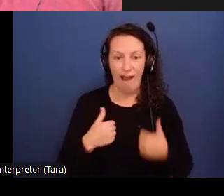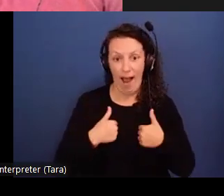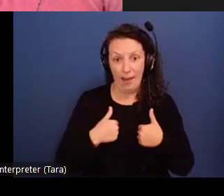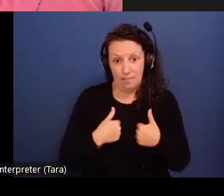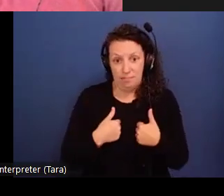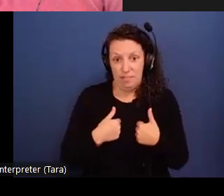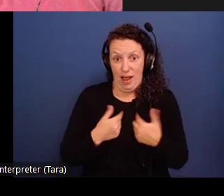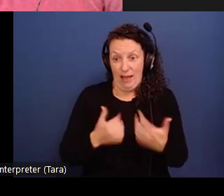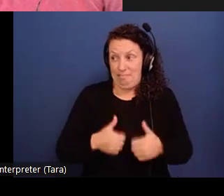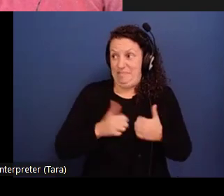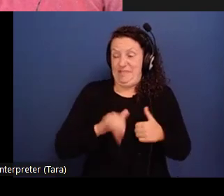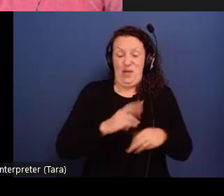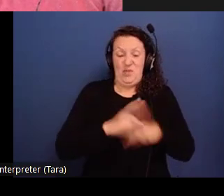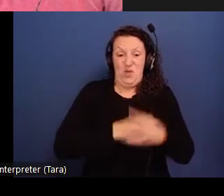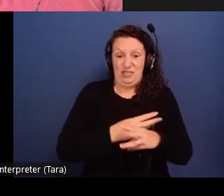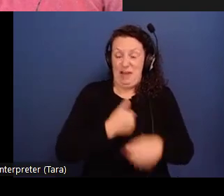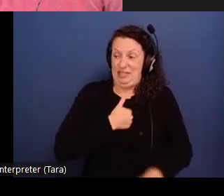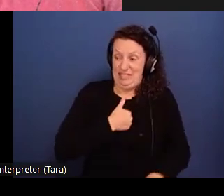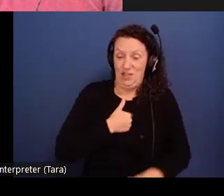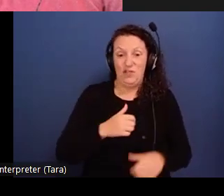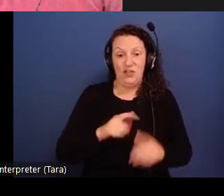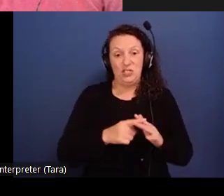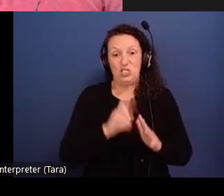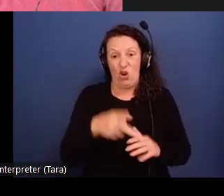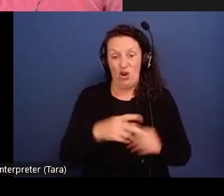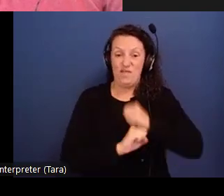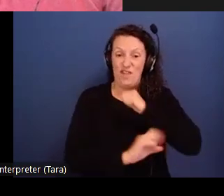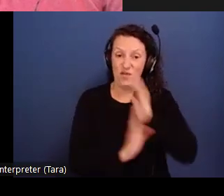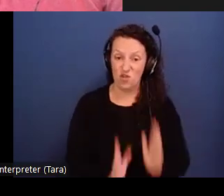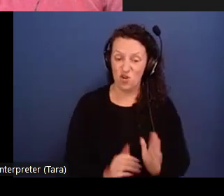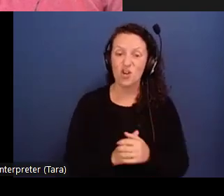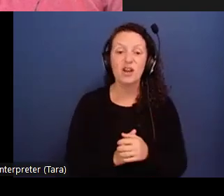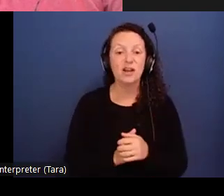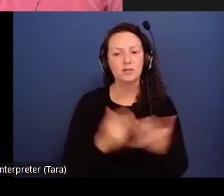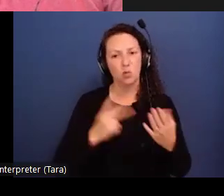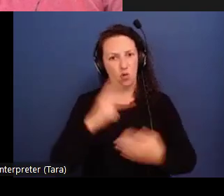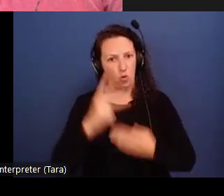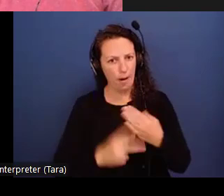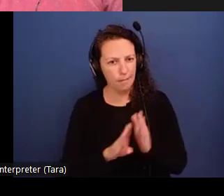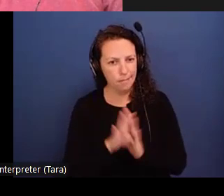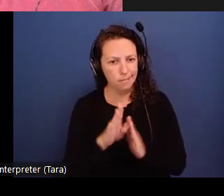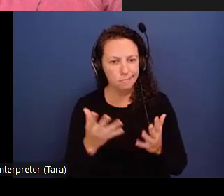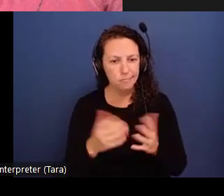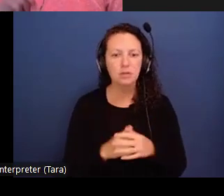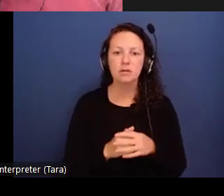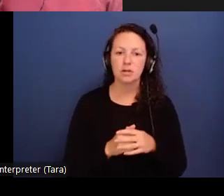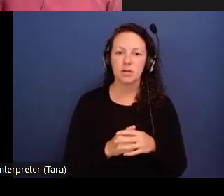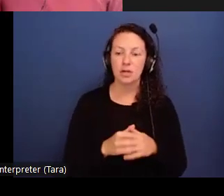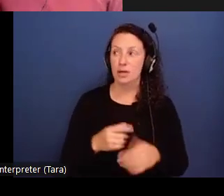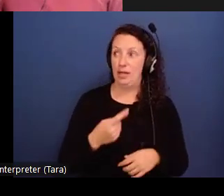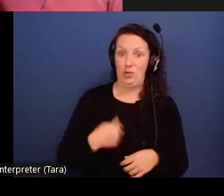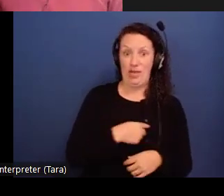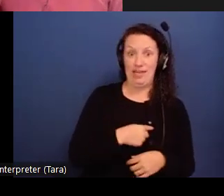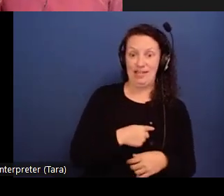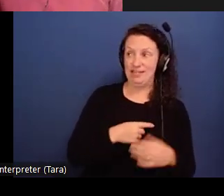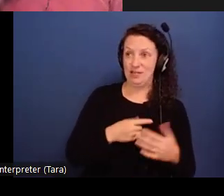and the program that we build is what probably, we as the people that are teaching the class